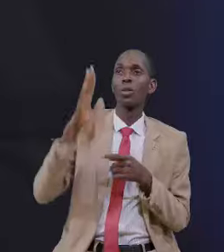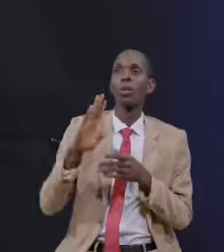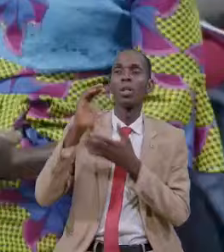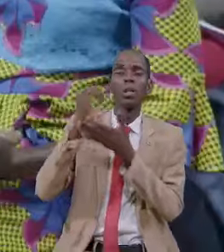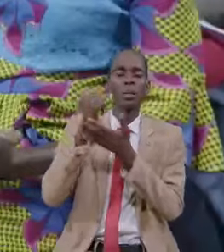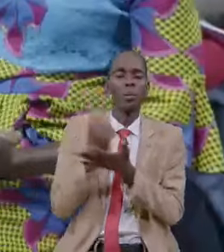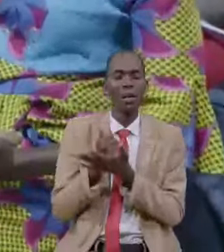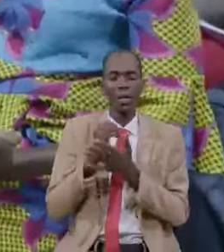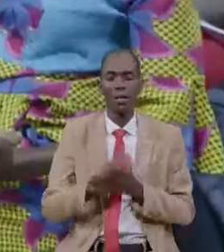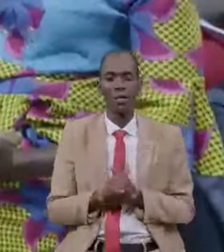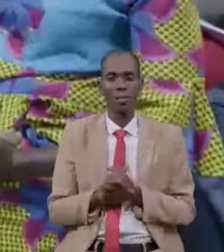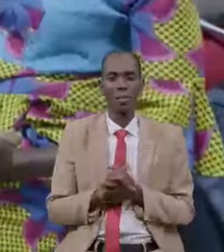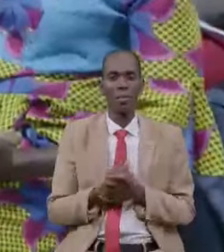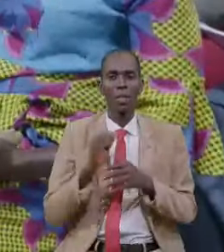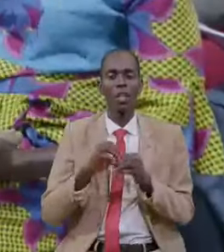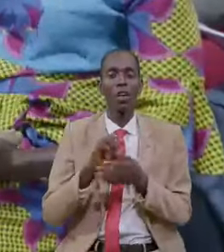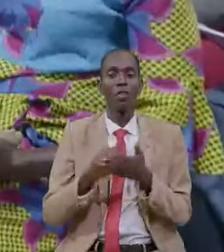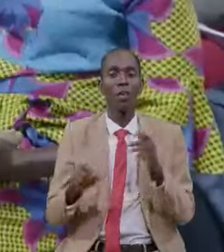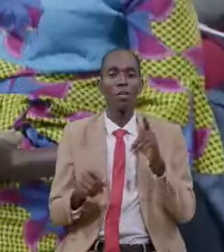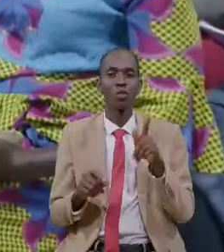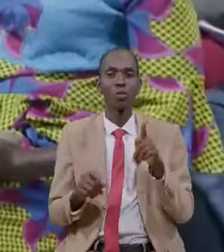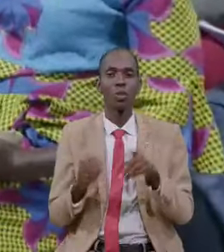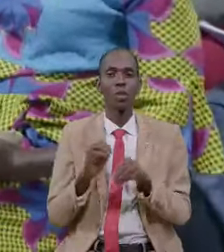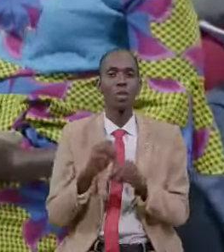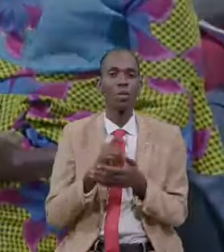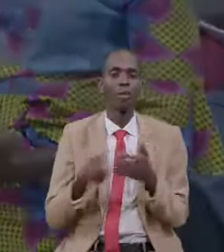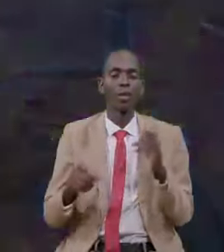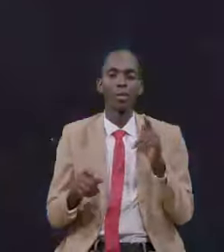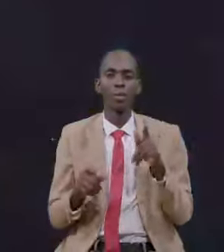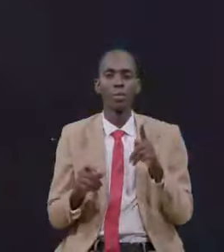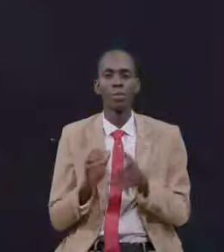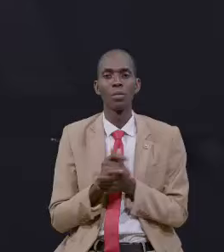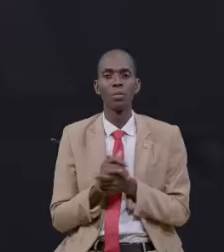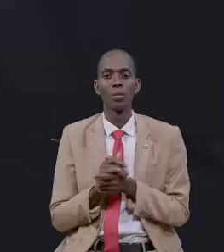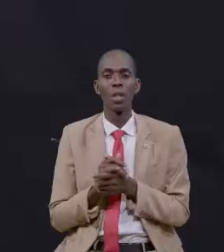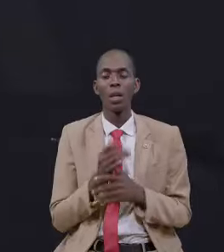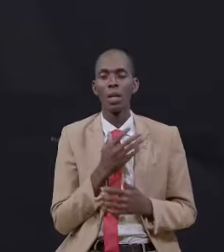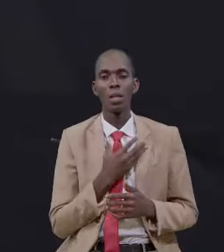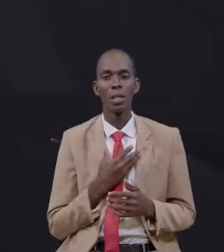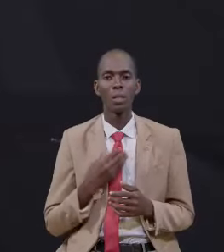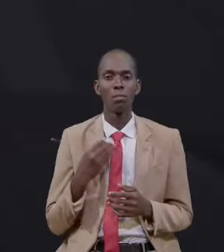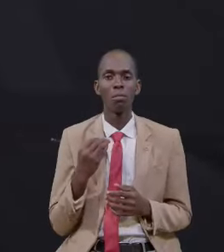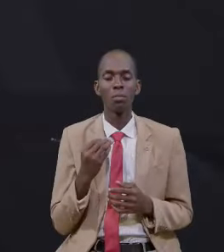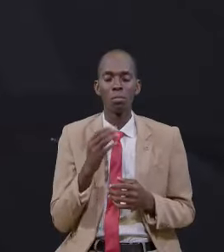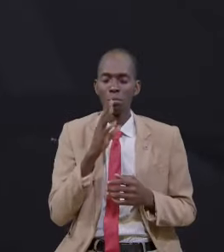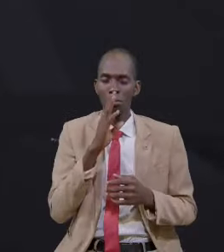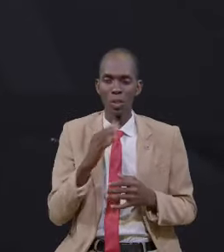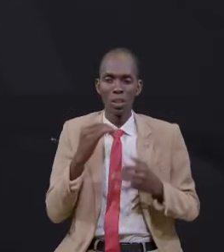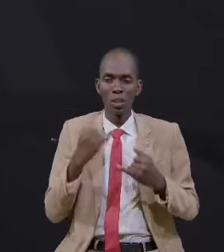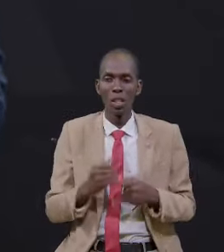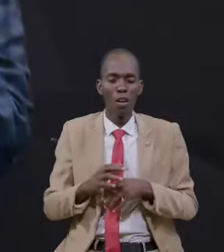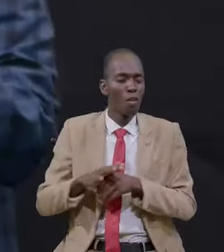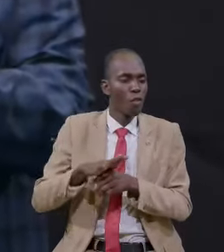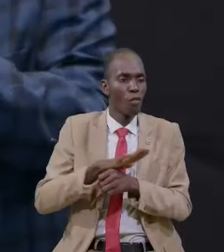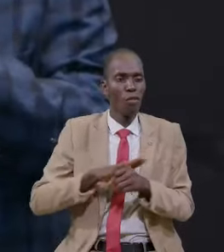Amen. Verse 21. In verse 21, I'm being fully persuaded